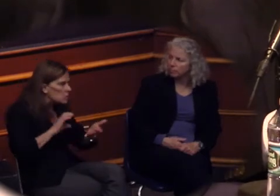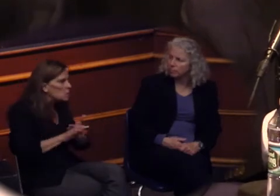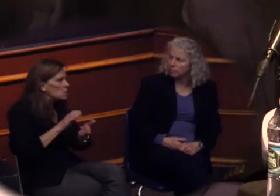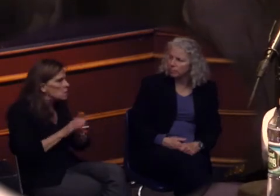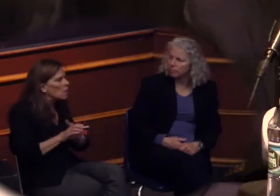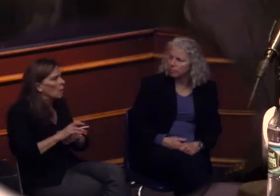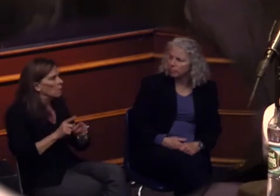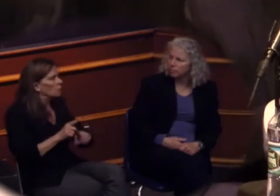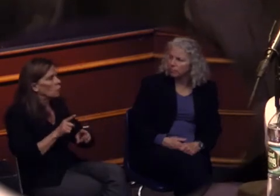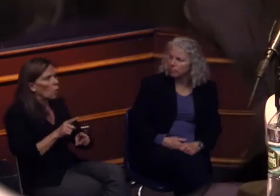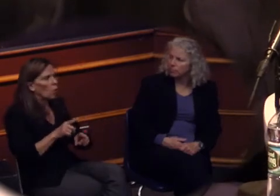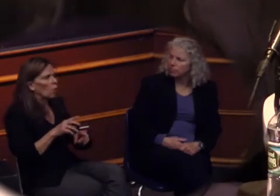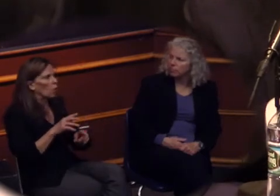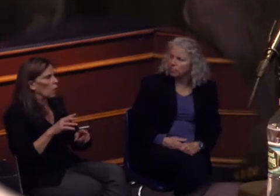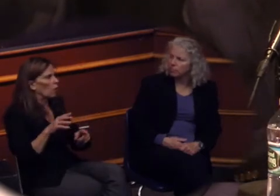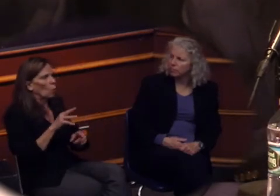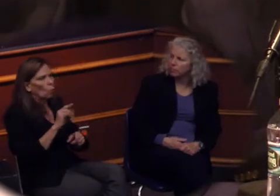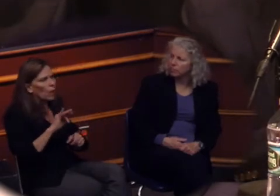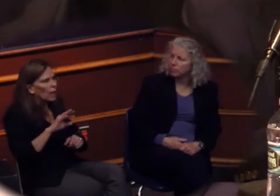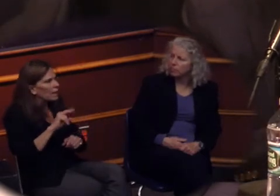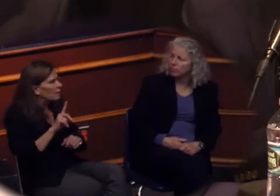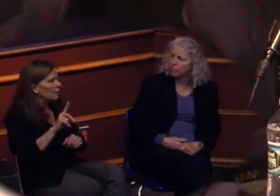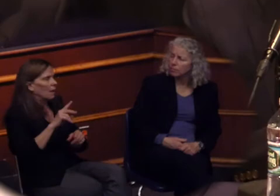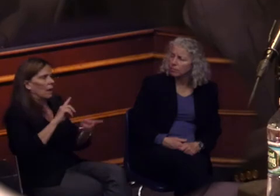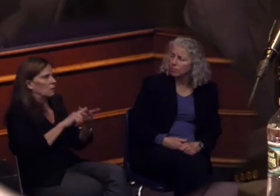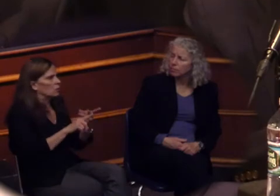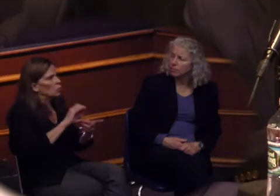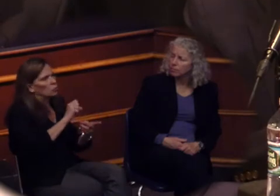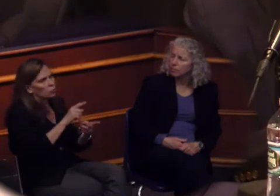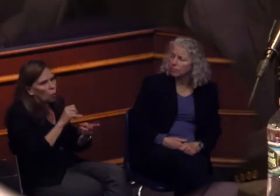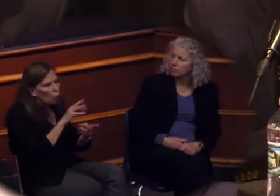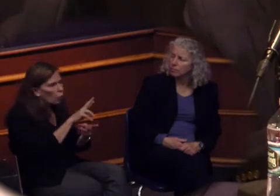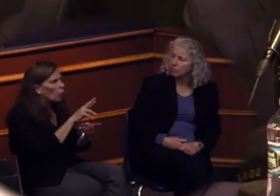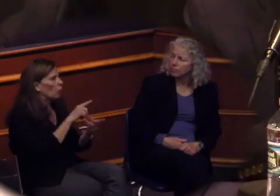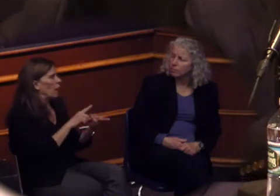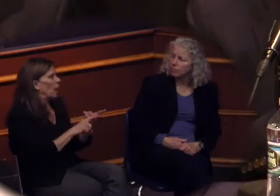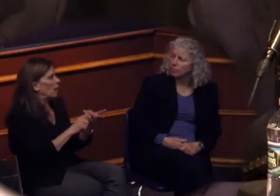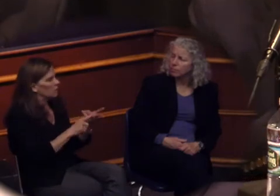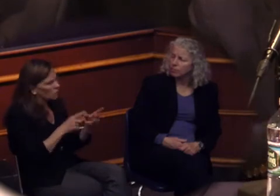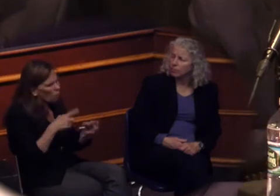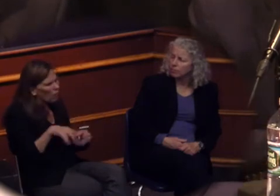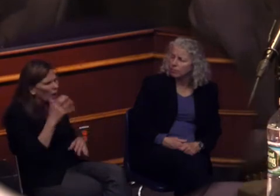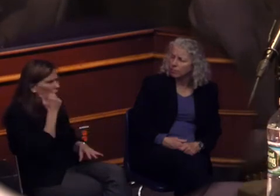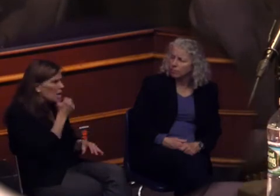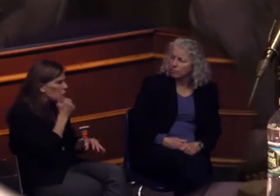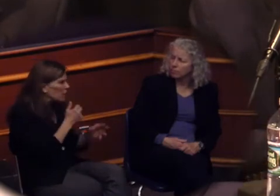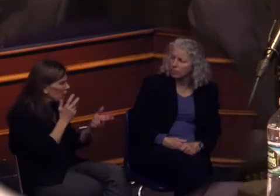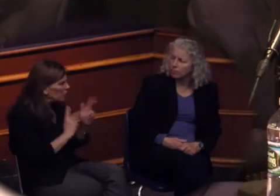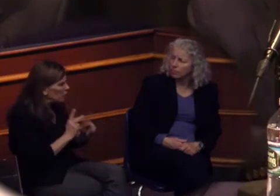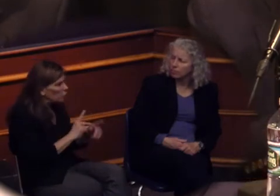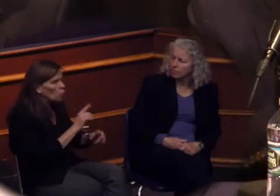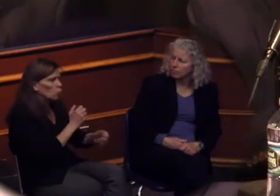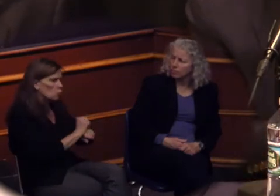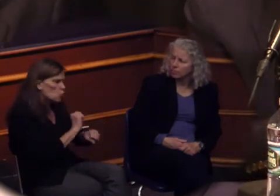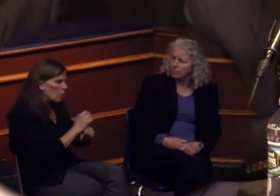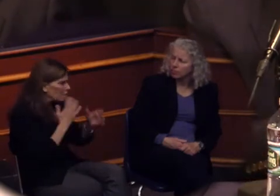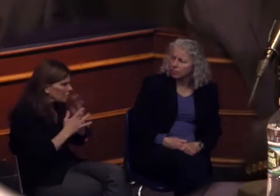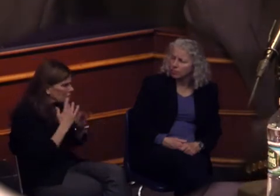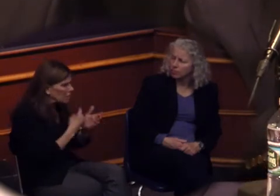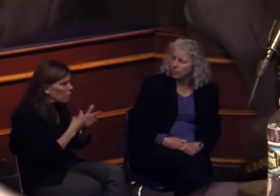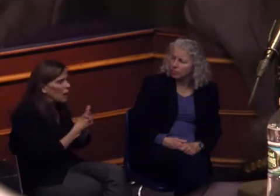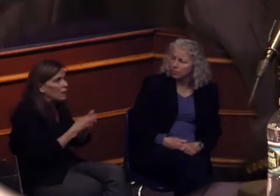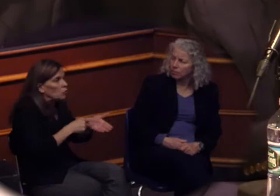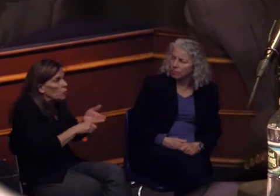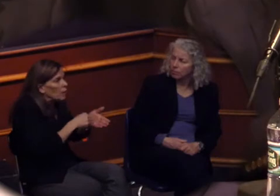growing offshore wind so we can reduce the costs for average everyday people and folks that are struggling to get by, and we should also be